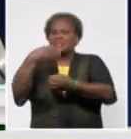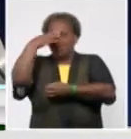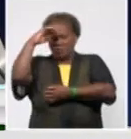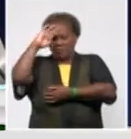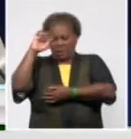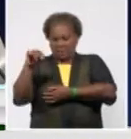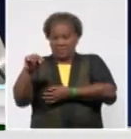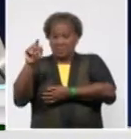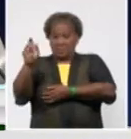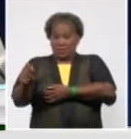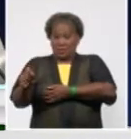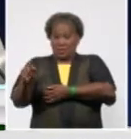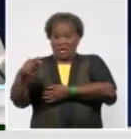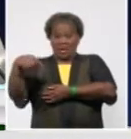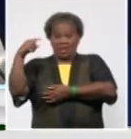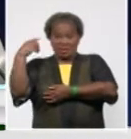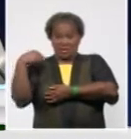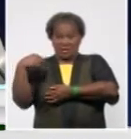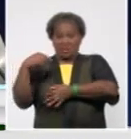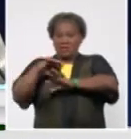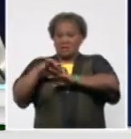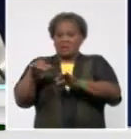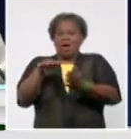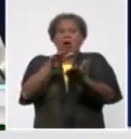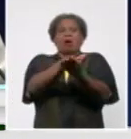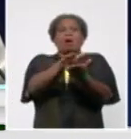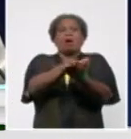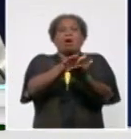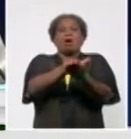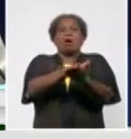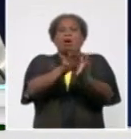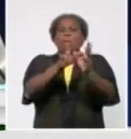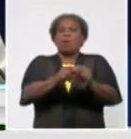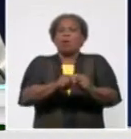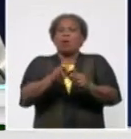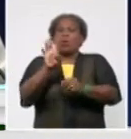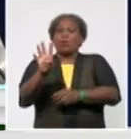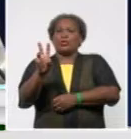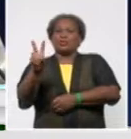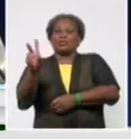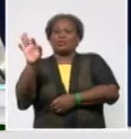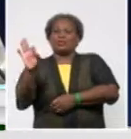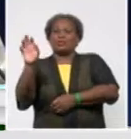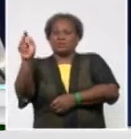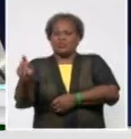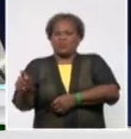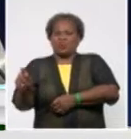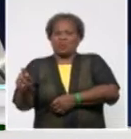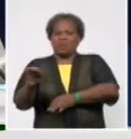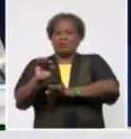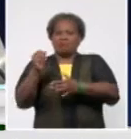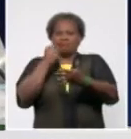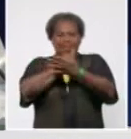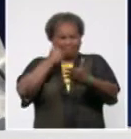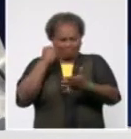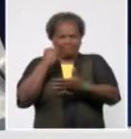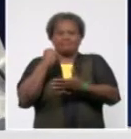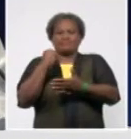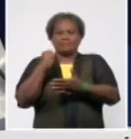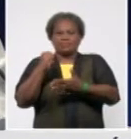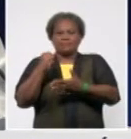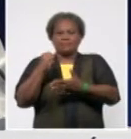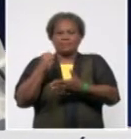15 patients exceed 60 years of age. Of the 92 diagnosed cases, 50 belong to